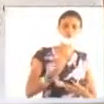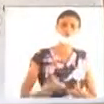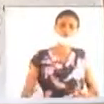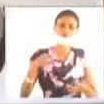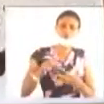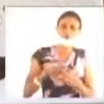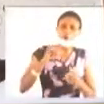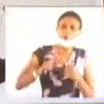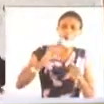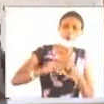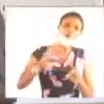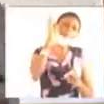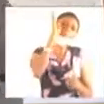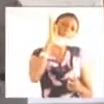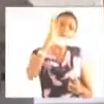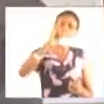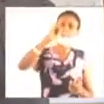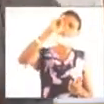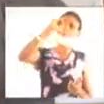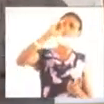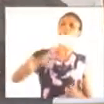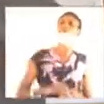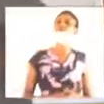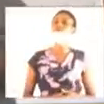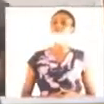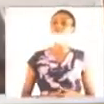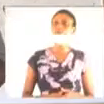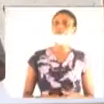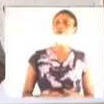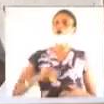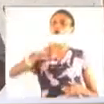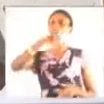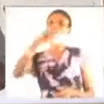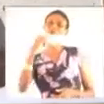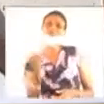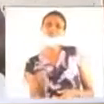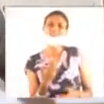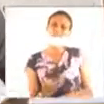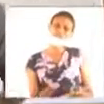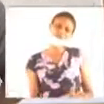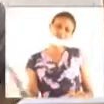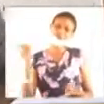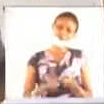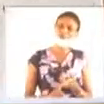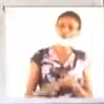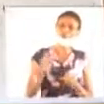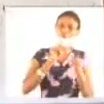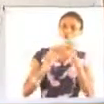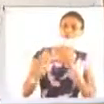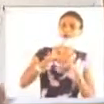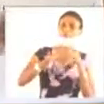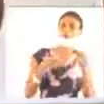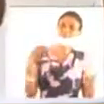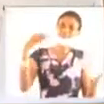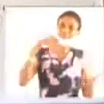They are always out after enhancing themselves with drugs. They can do anything because they are